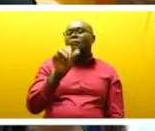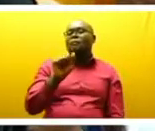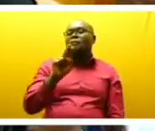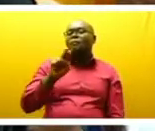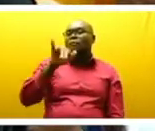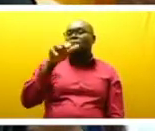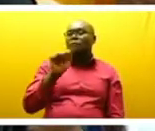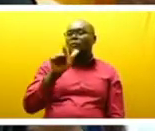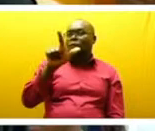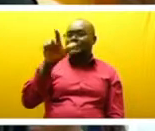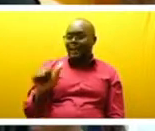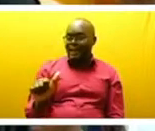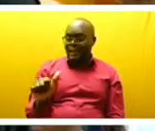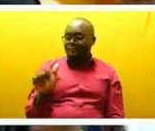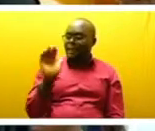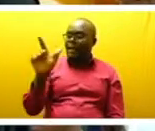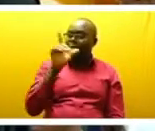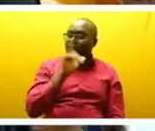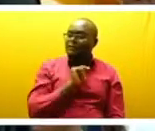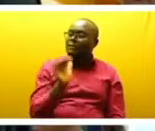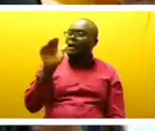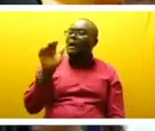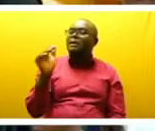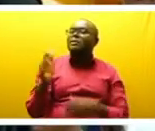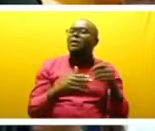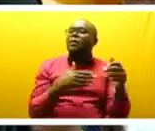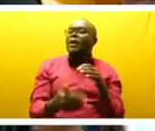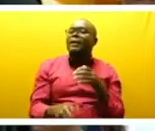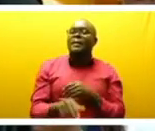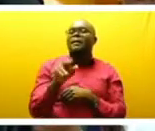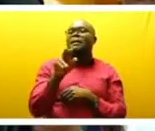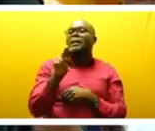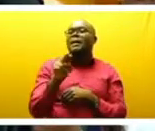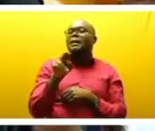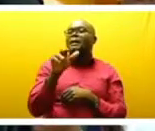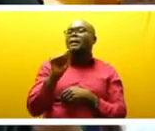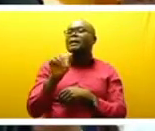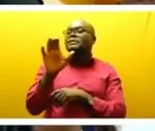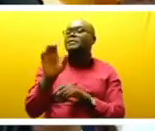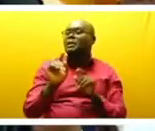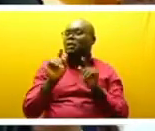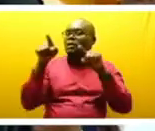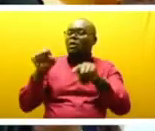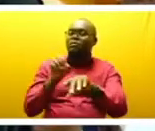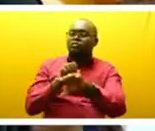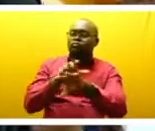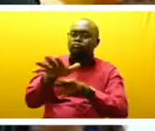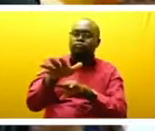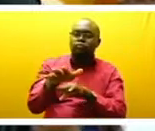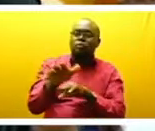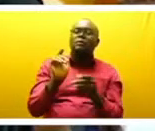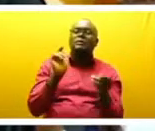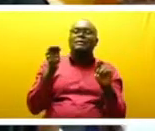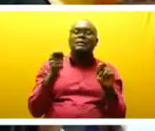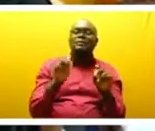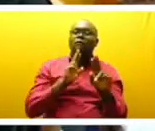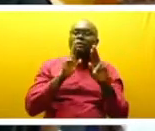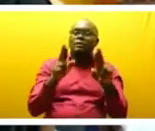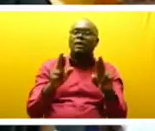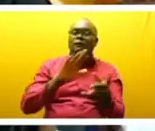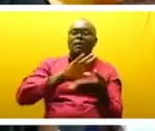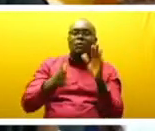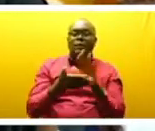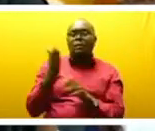you queried whether NSC would have gone to influence the alterations of results without knowing the